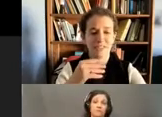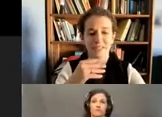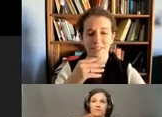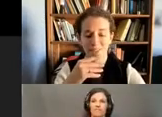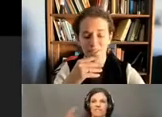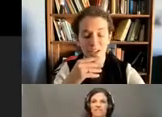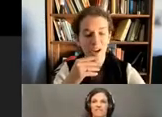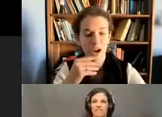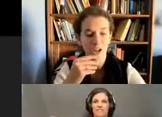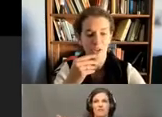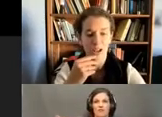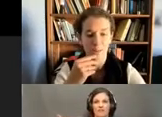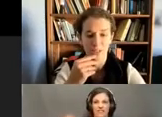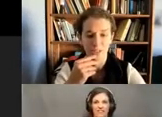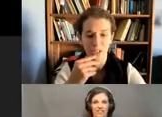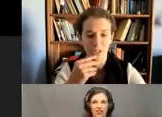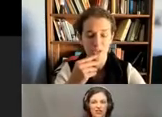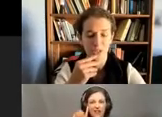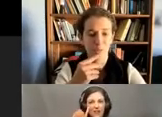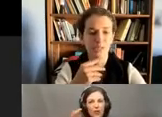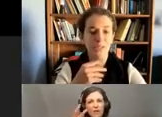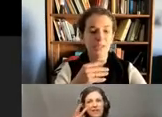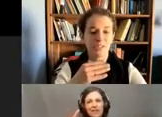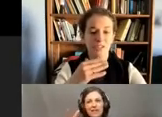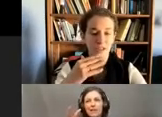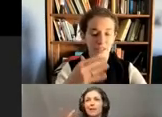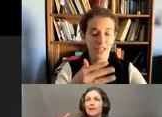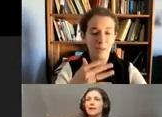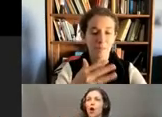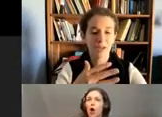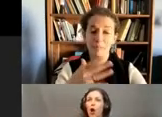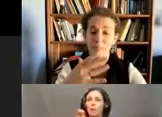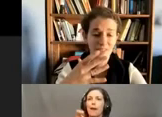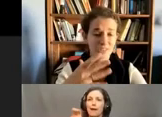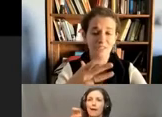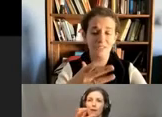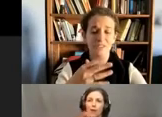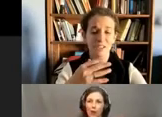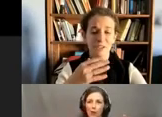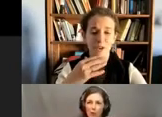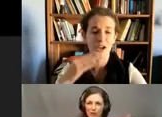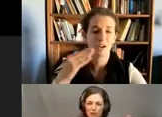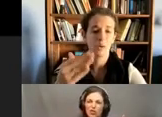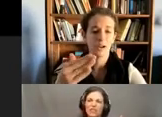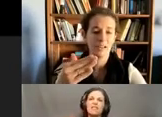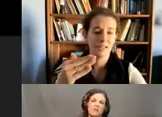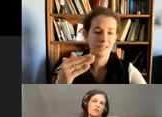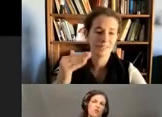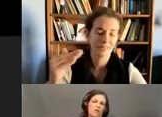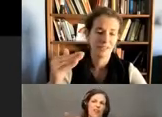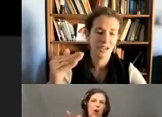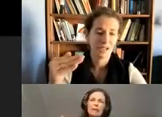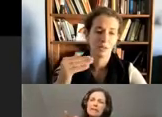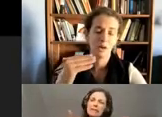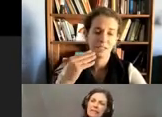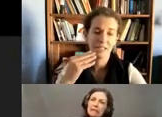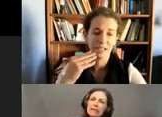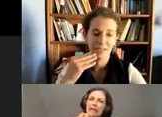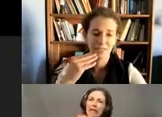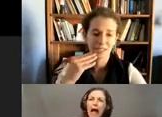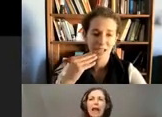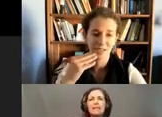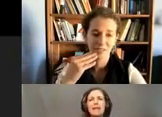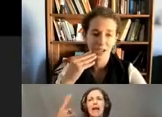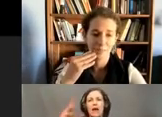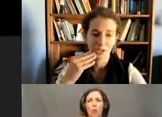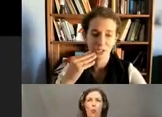you've ever seen the sort of auto captions on YouTube, they've gotten a lot better. But they're still, you know, not quite as high quality as